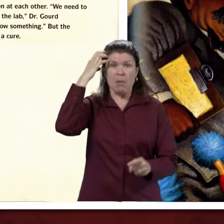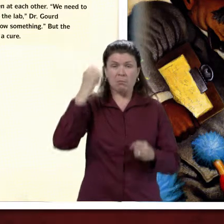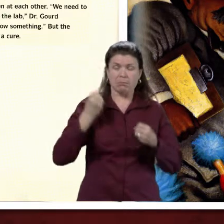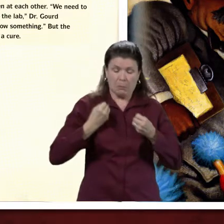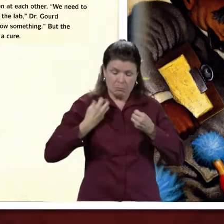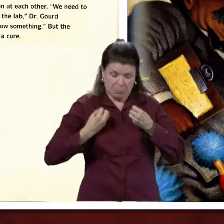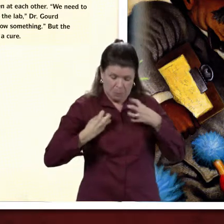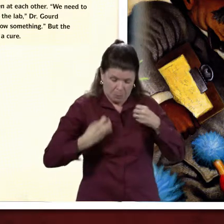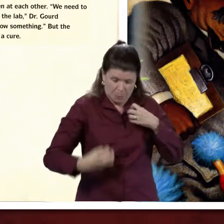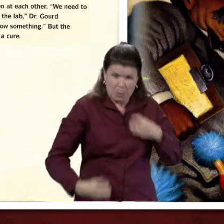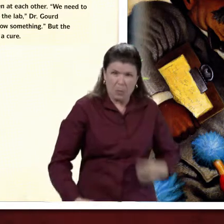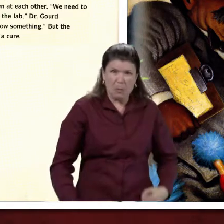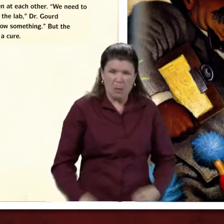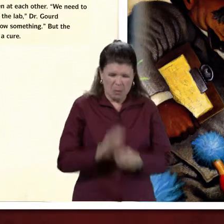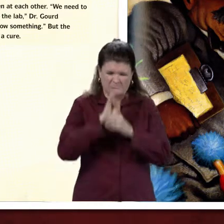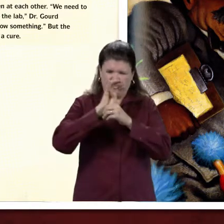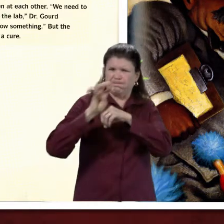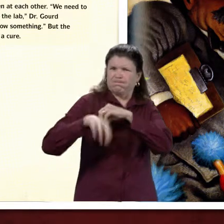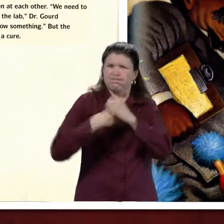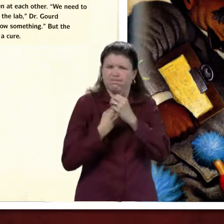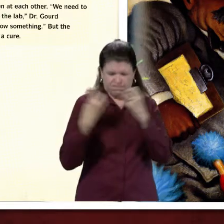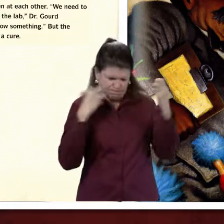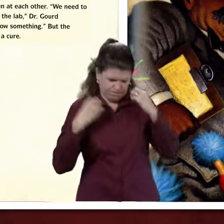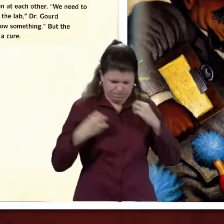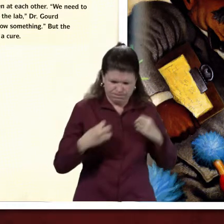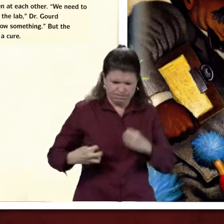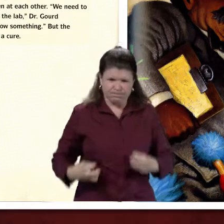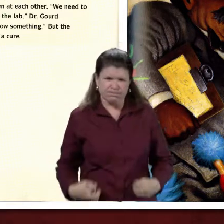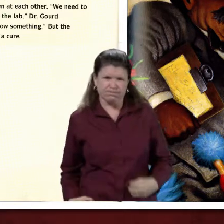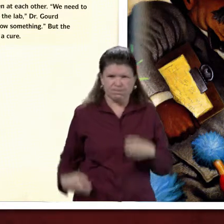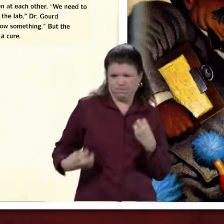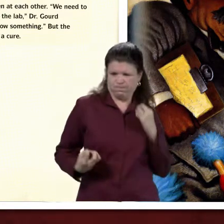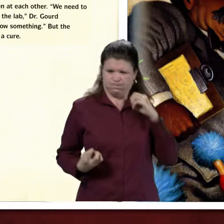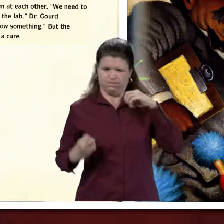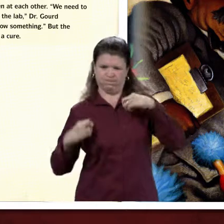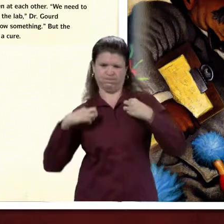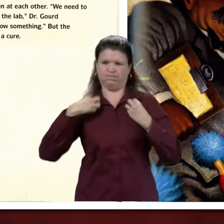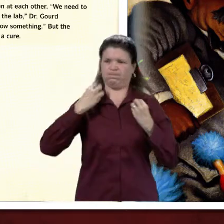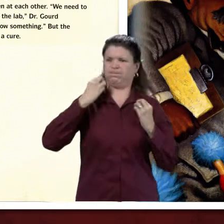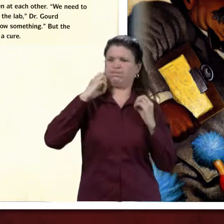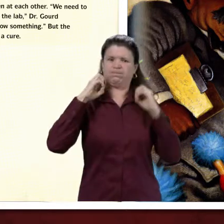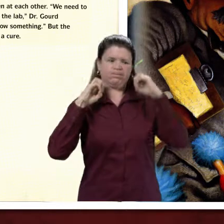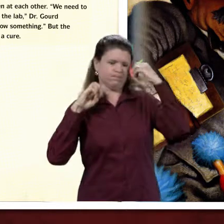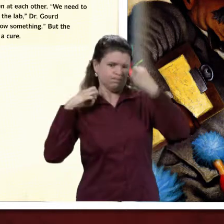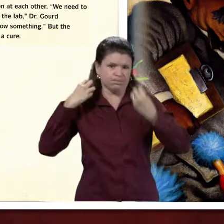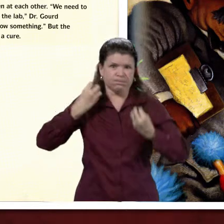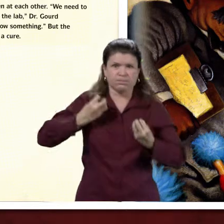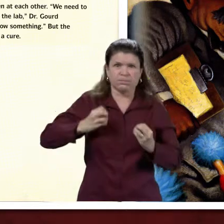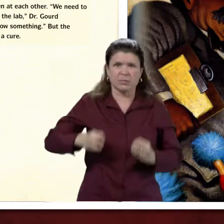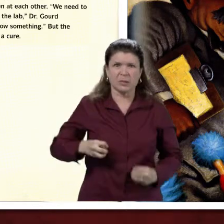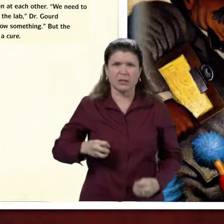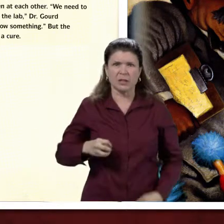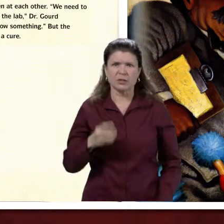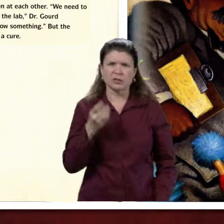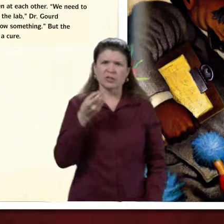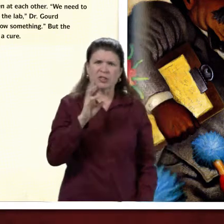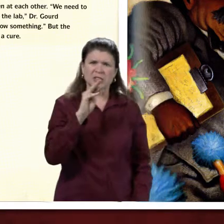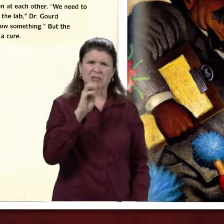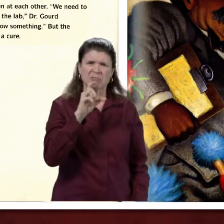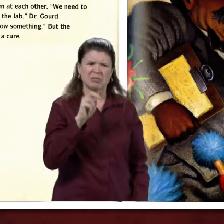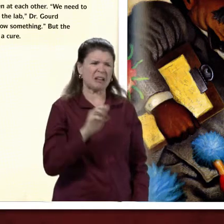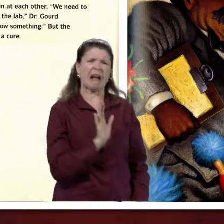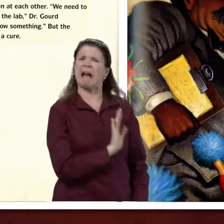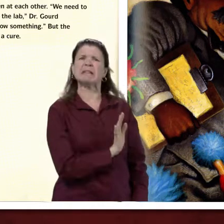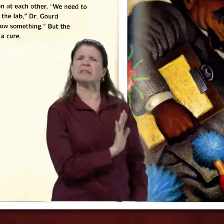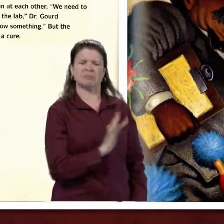other. "We need to go over these numbers again back at the lab," Dr. Gord explained. "We'll call you when we know